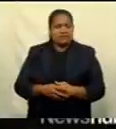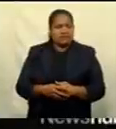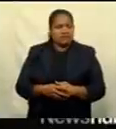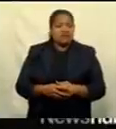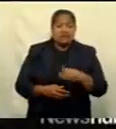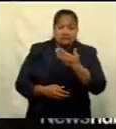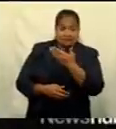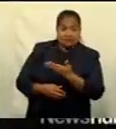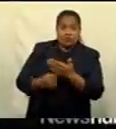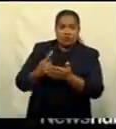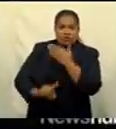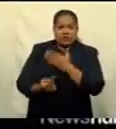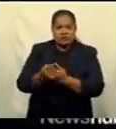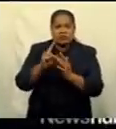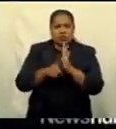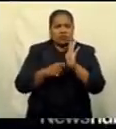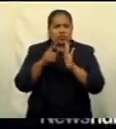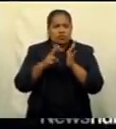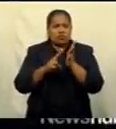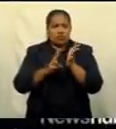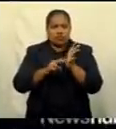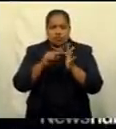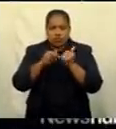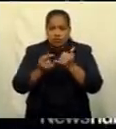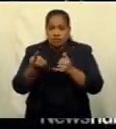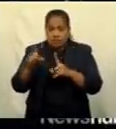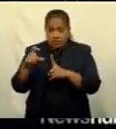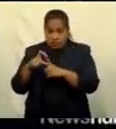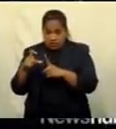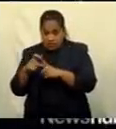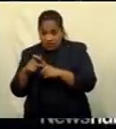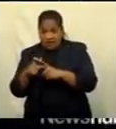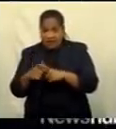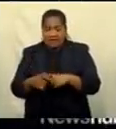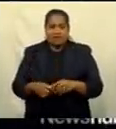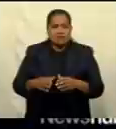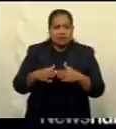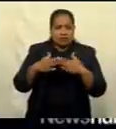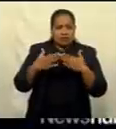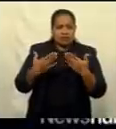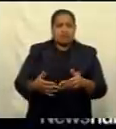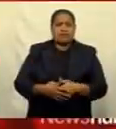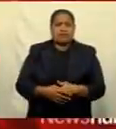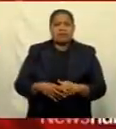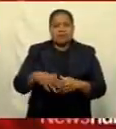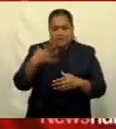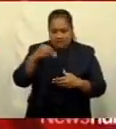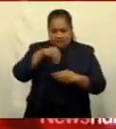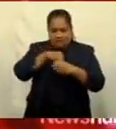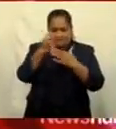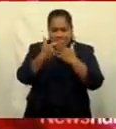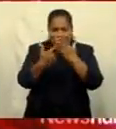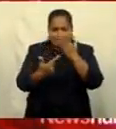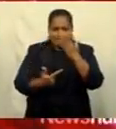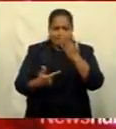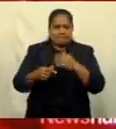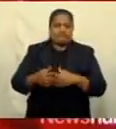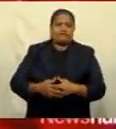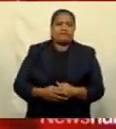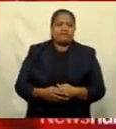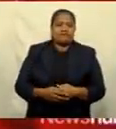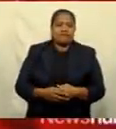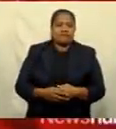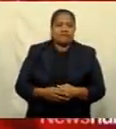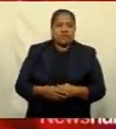Ron Cephas Jones and his daughter Emmy winner Jasmine Cephas Jones announced the list of nominees. In a couple of months, a bunch